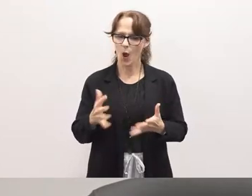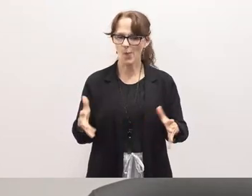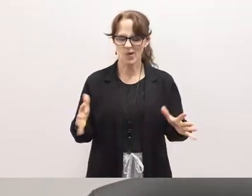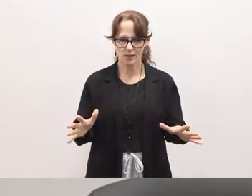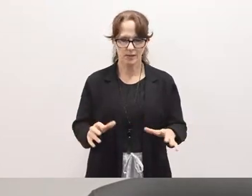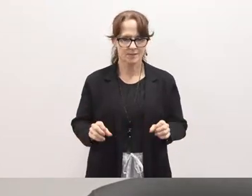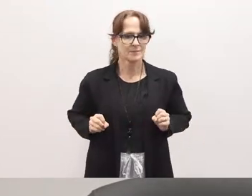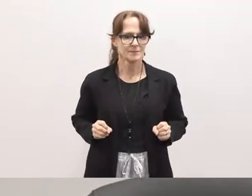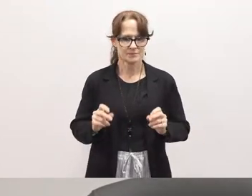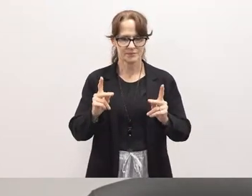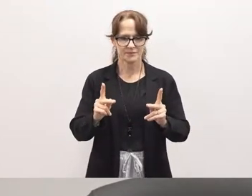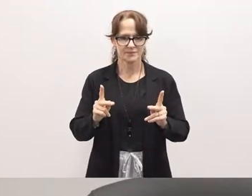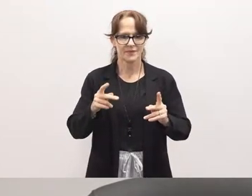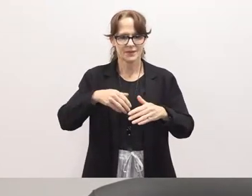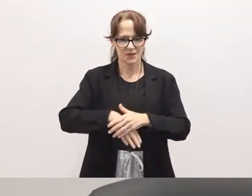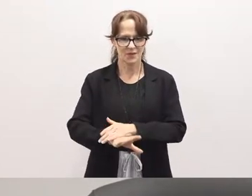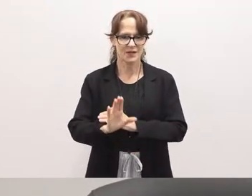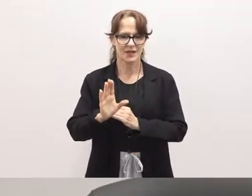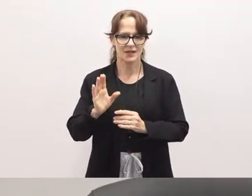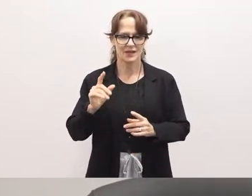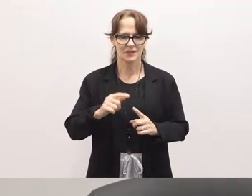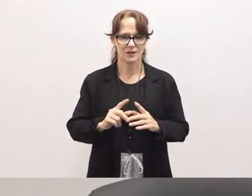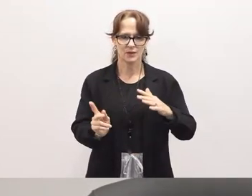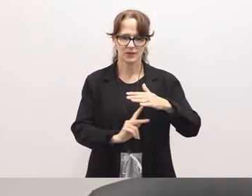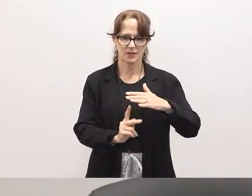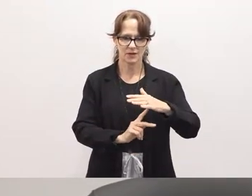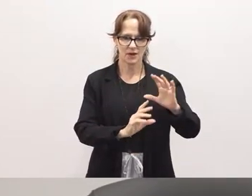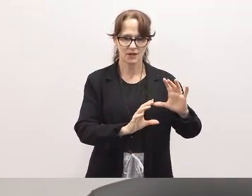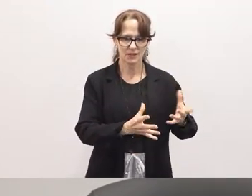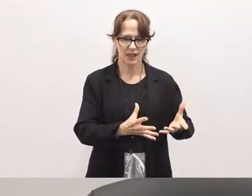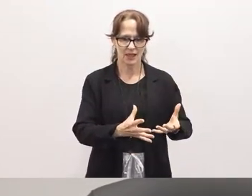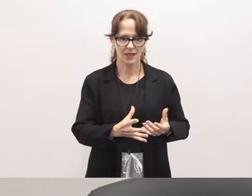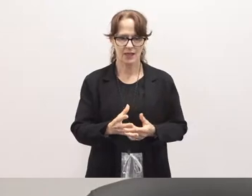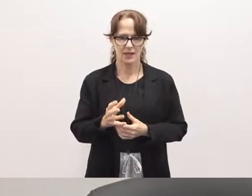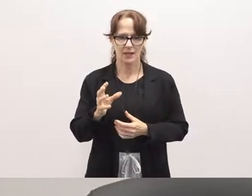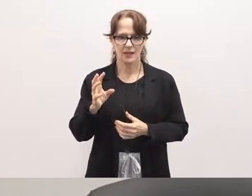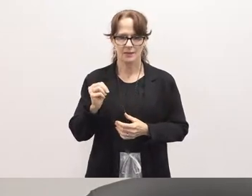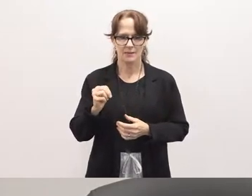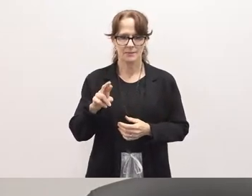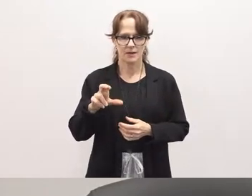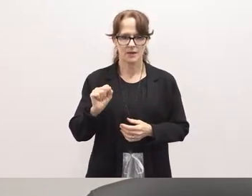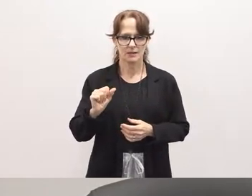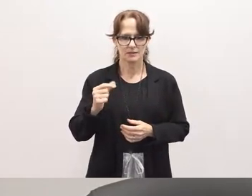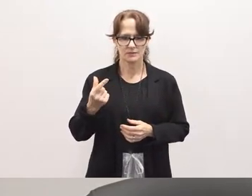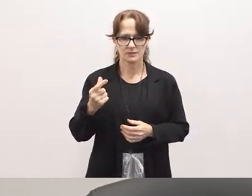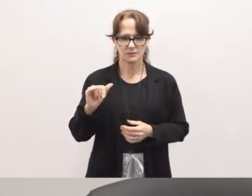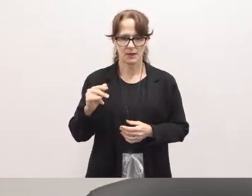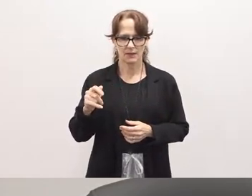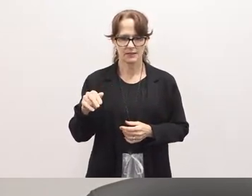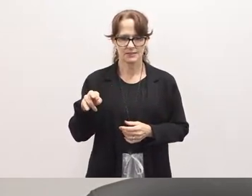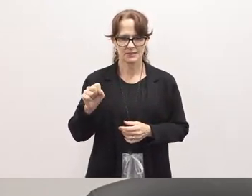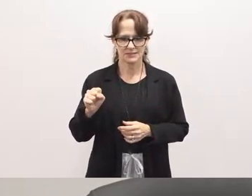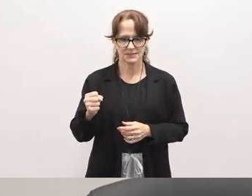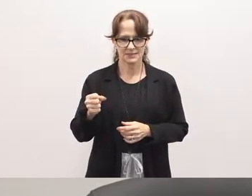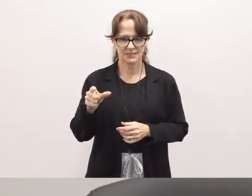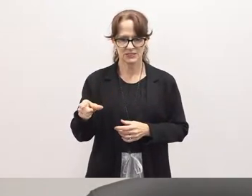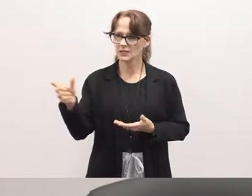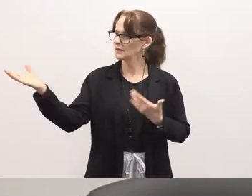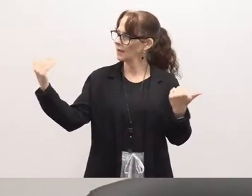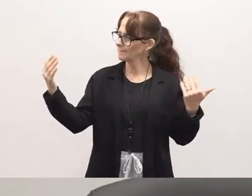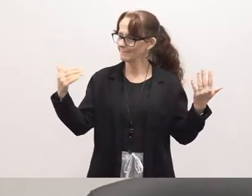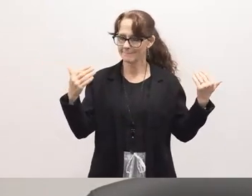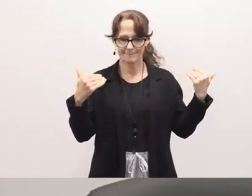had an opportunity to go into a kindergarten class with Mrs. Gines. She allowed us to come in, and she